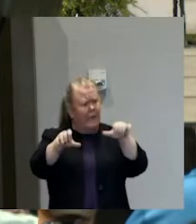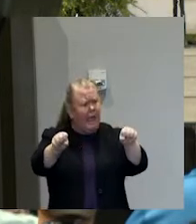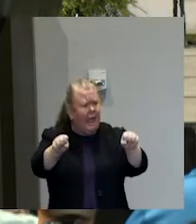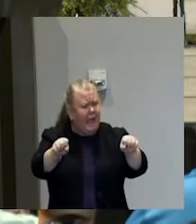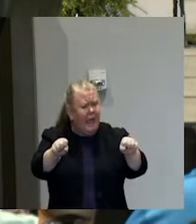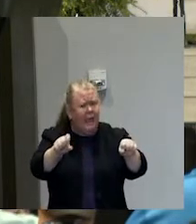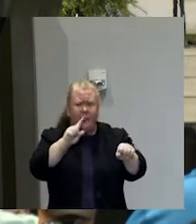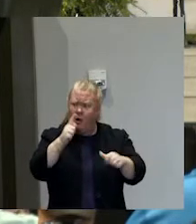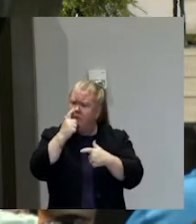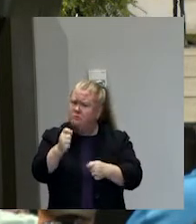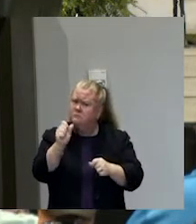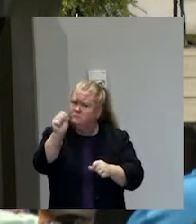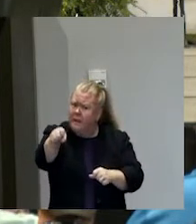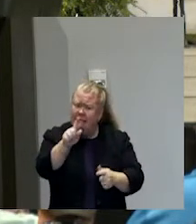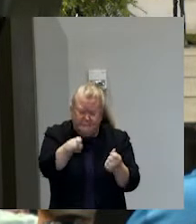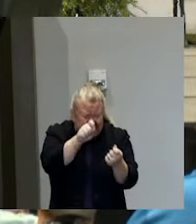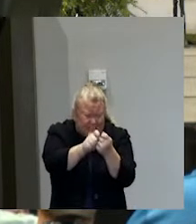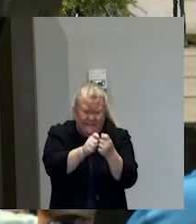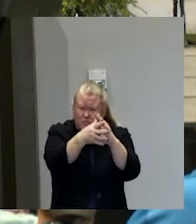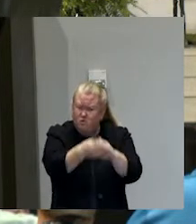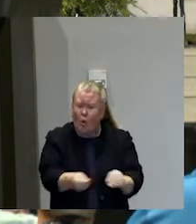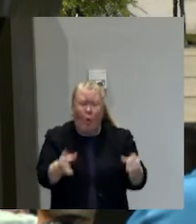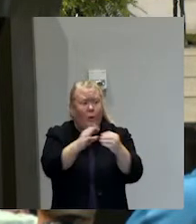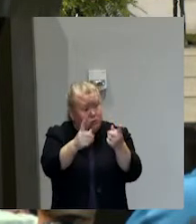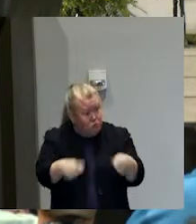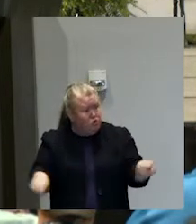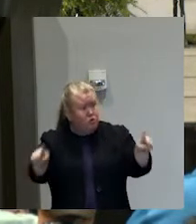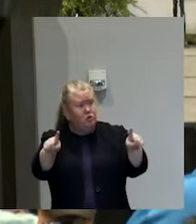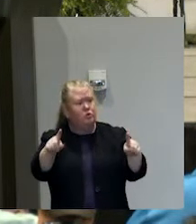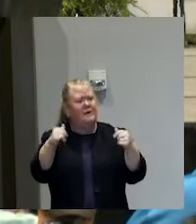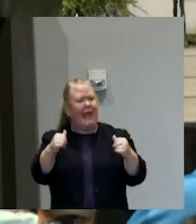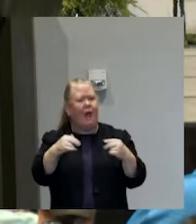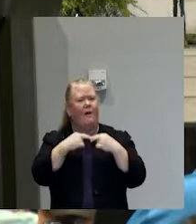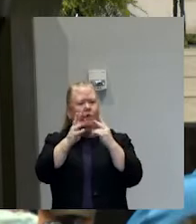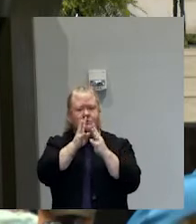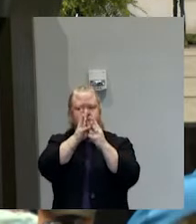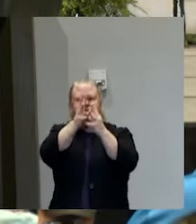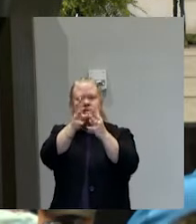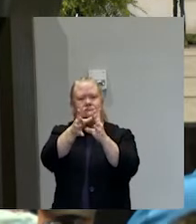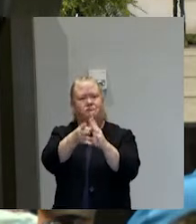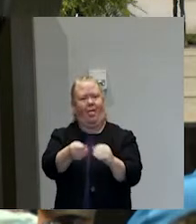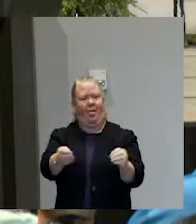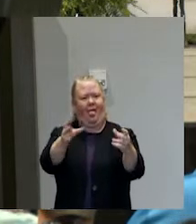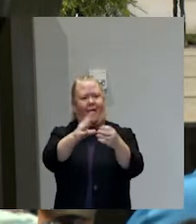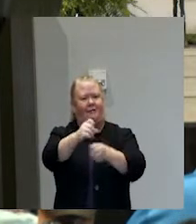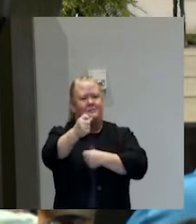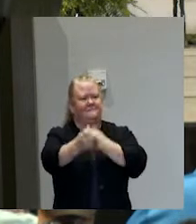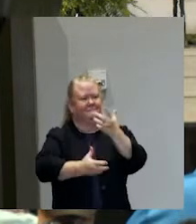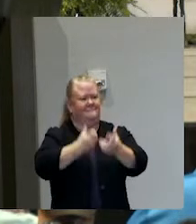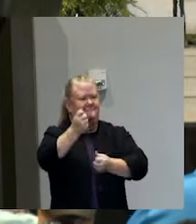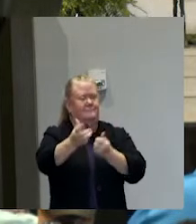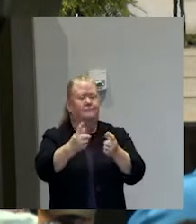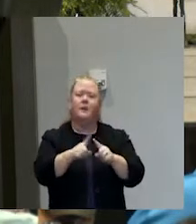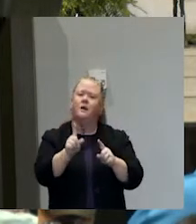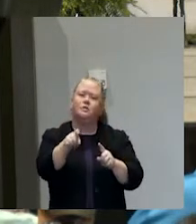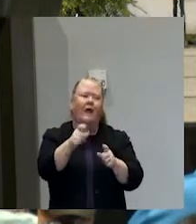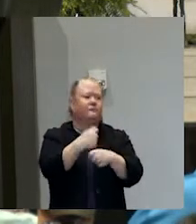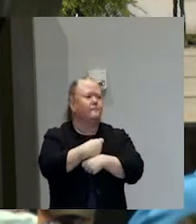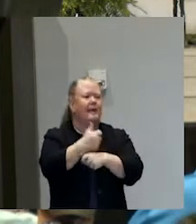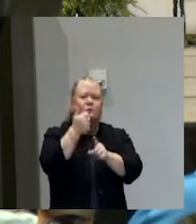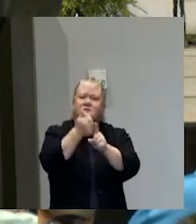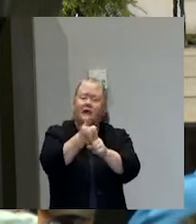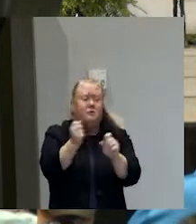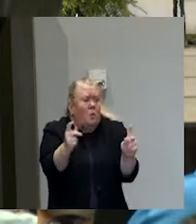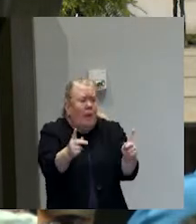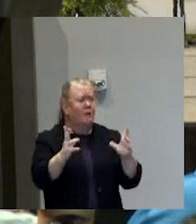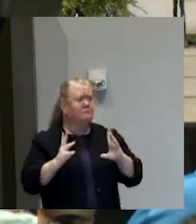very interesting and specific stories that you have a voice to tell, but you have to make it. And it's okay if you